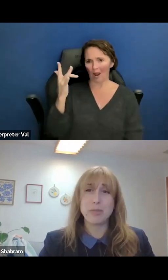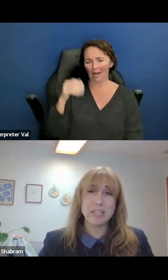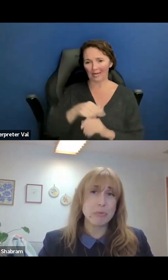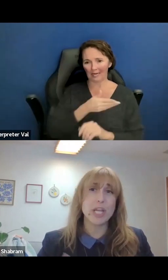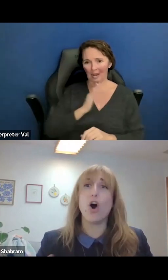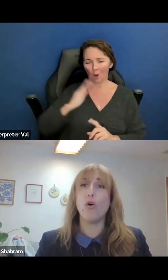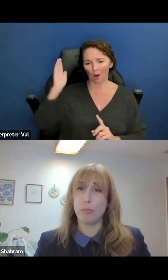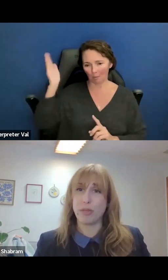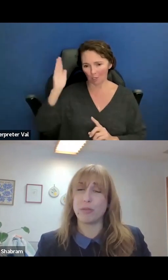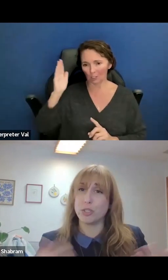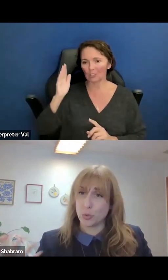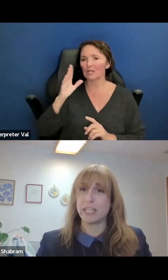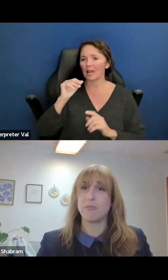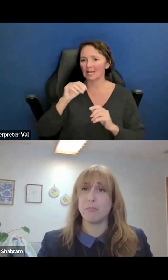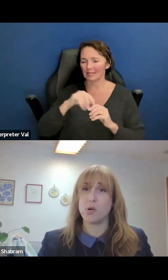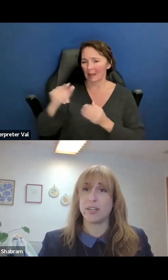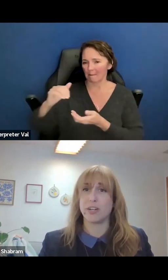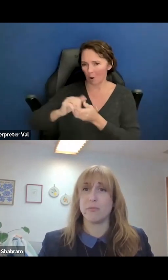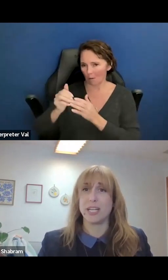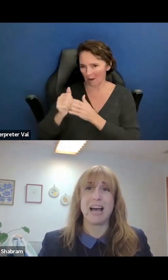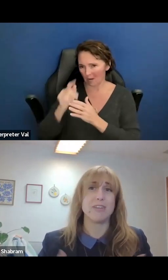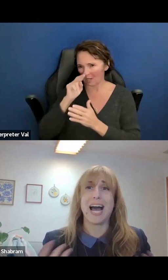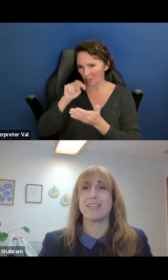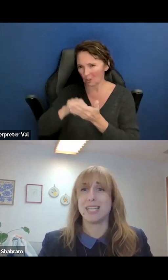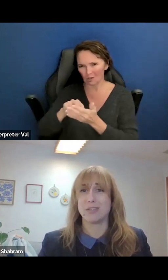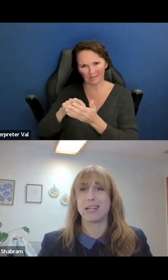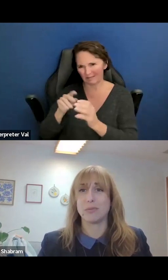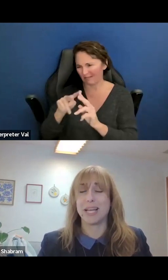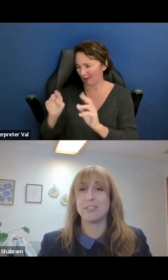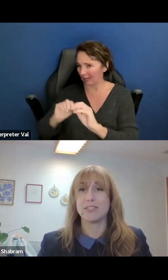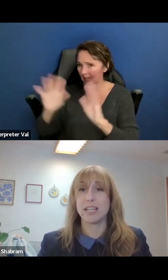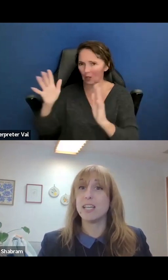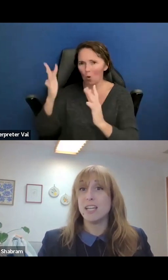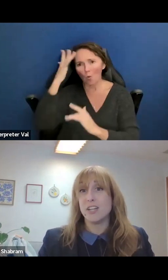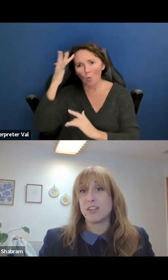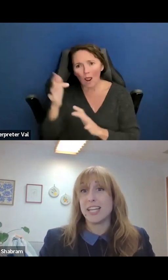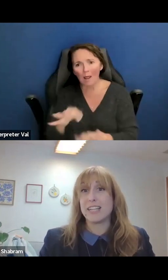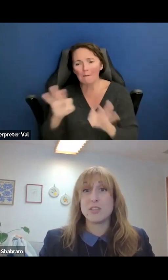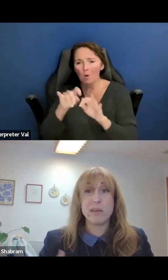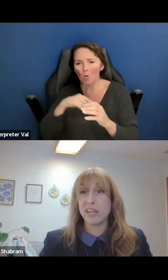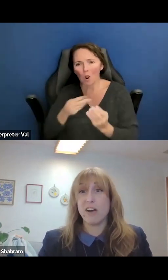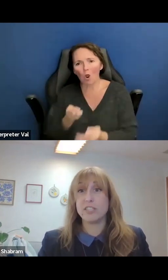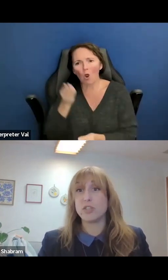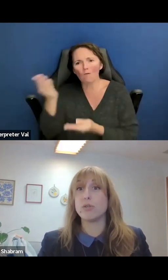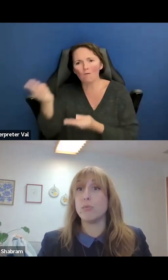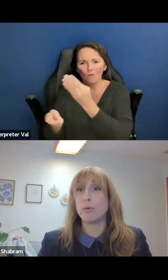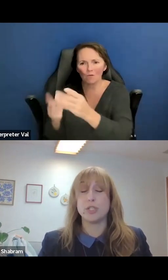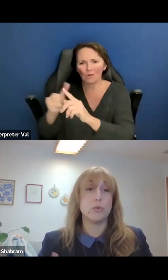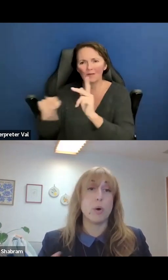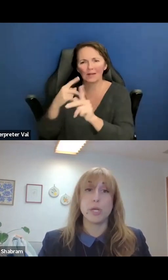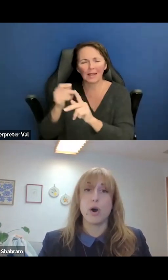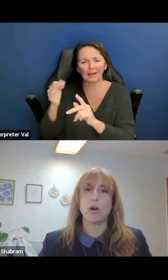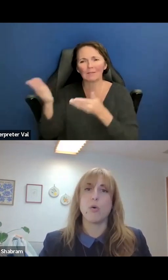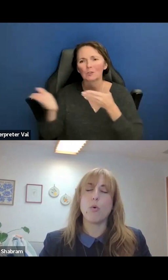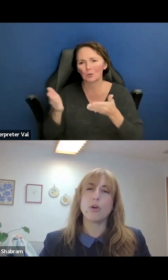I would actually really hope that the majority of people in our community have not had to interact with my agency, right? And so they often don't know what we